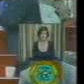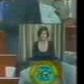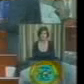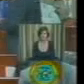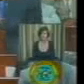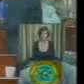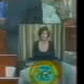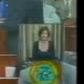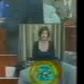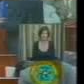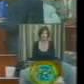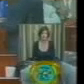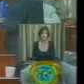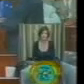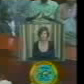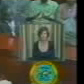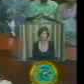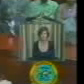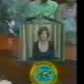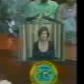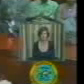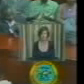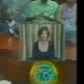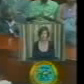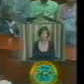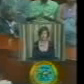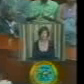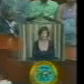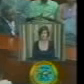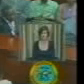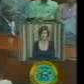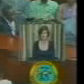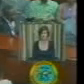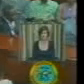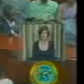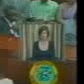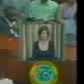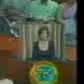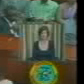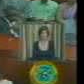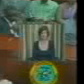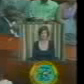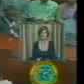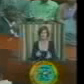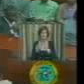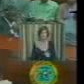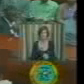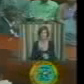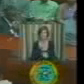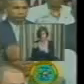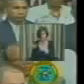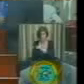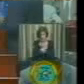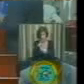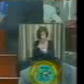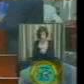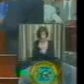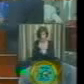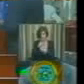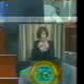ago, rings more true than ever, that no man is an island unto himself, and neither are our islands islands unto